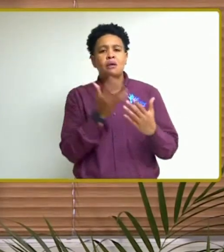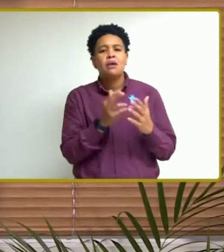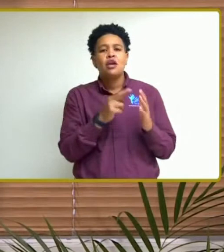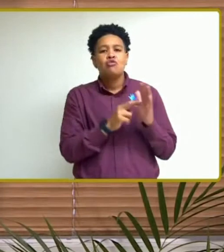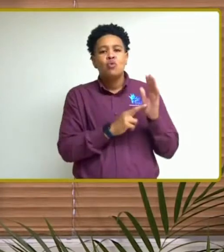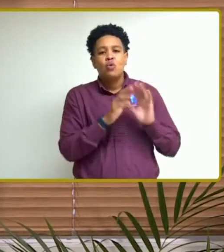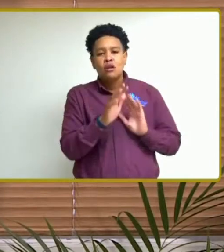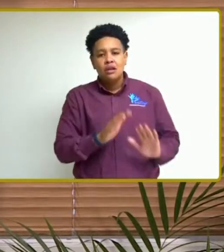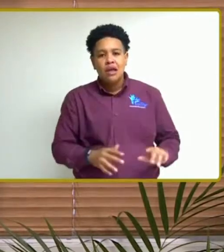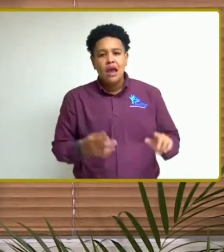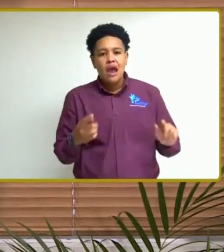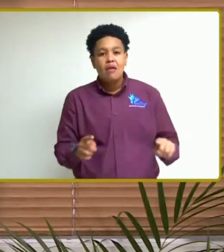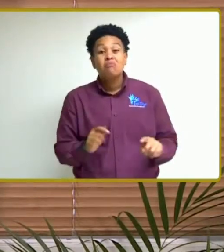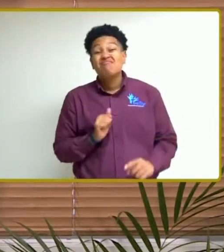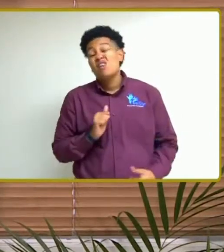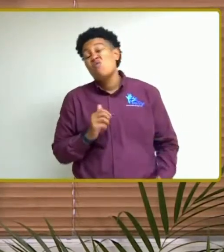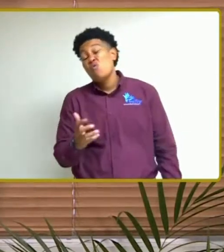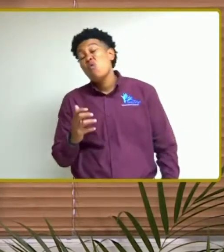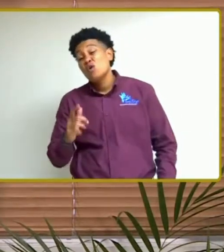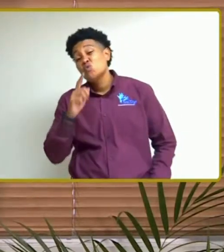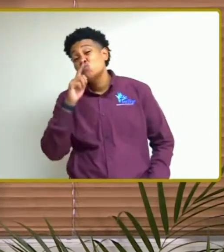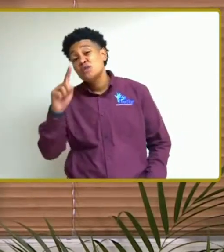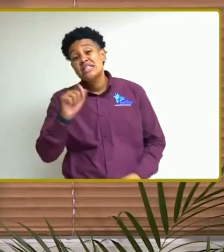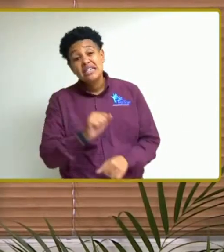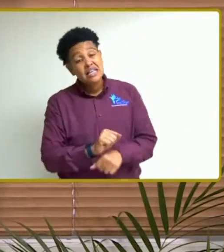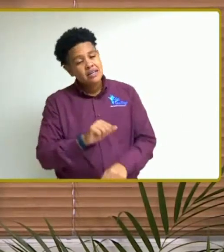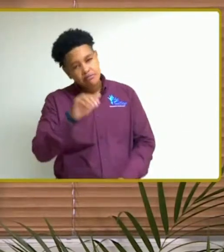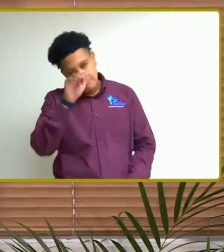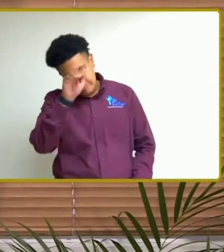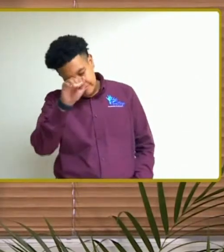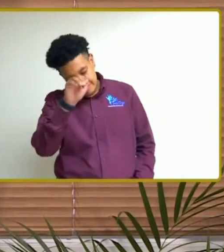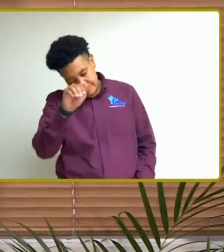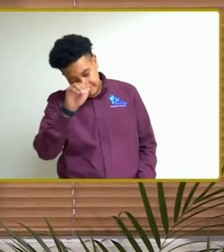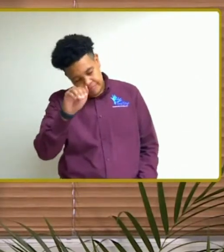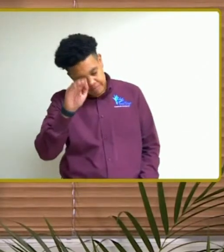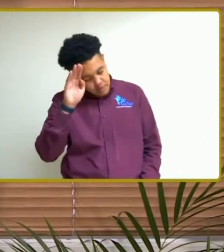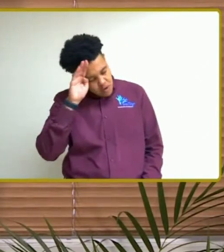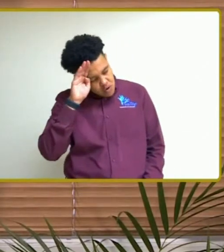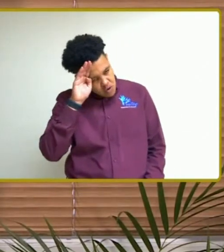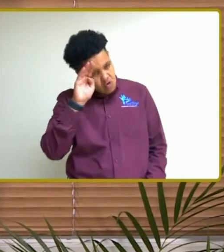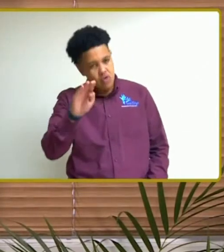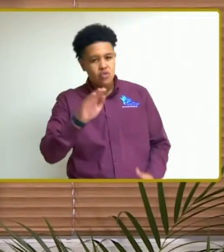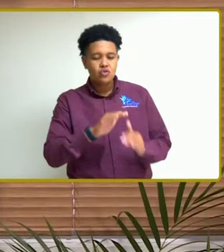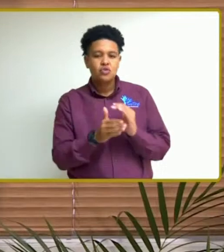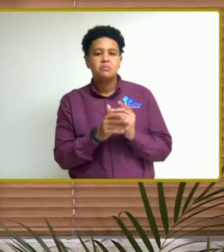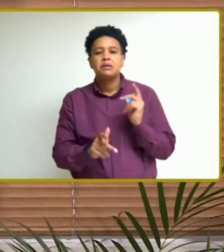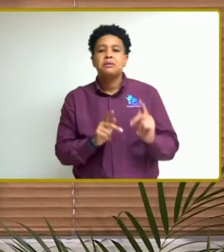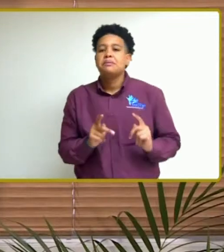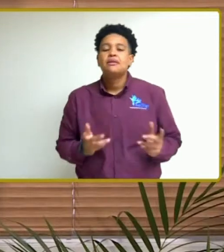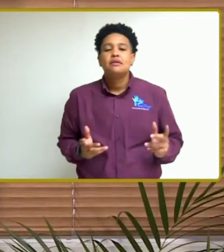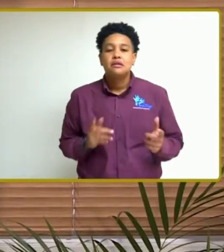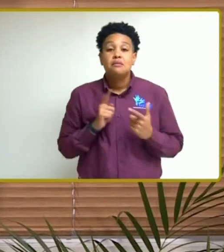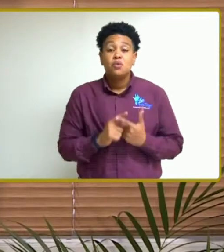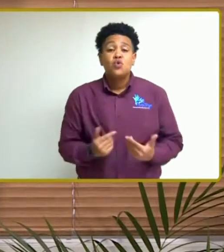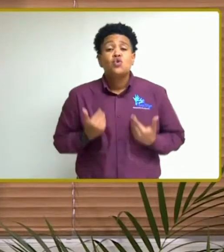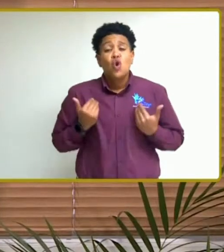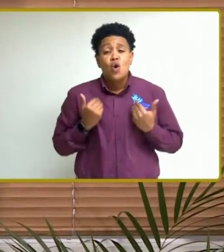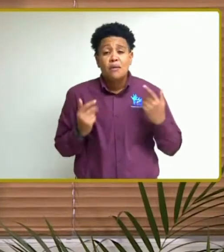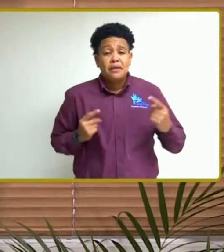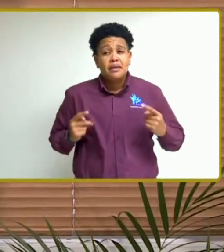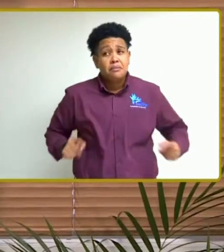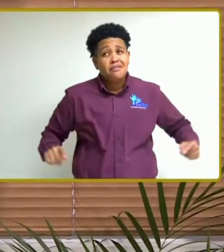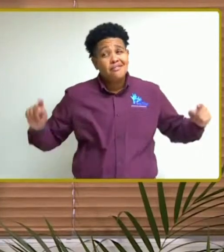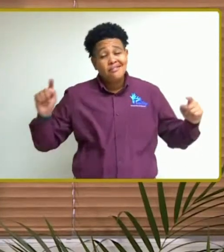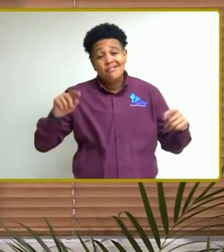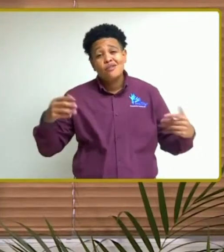protocols? And so I want to really make an appeal to all Jamaica and our young people